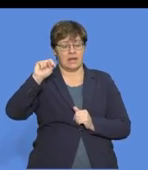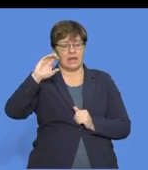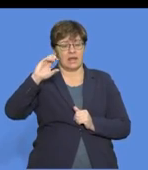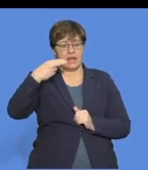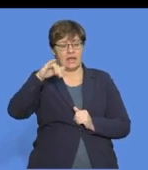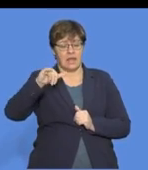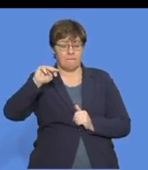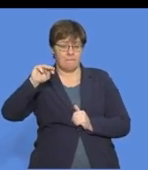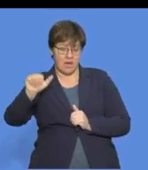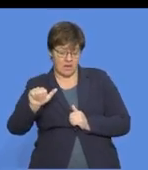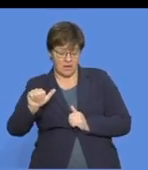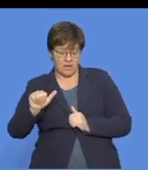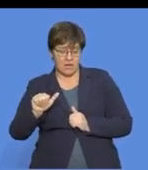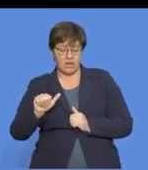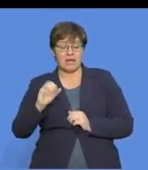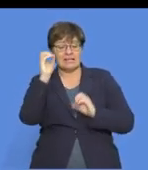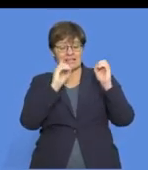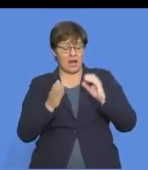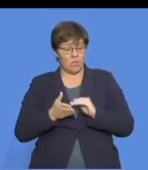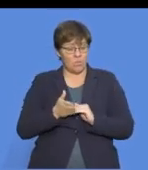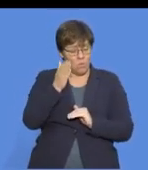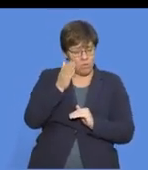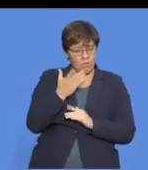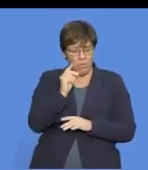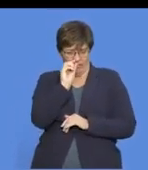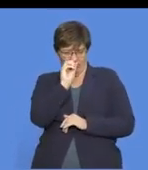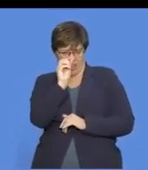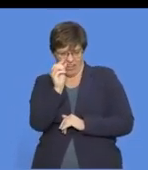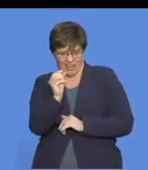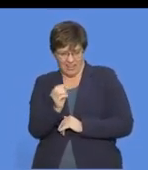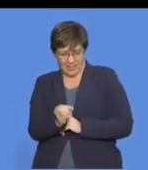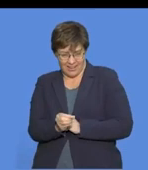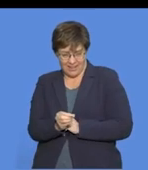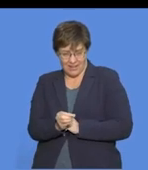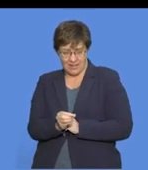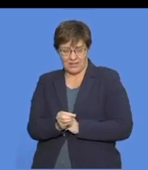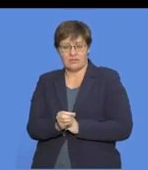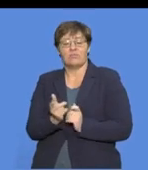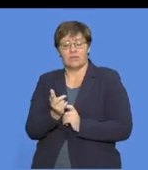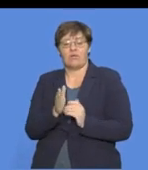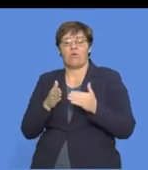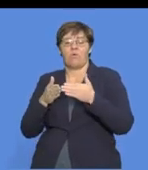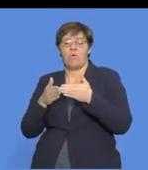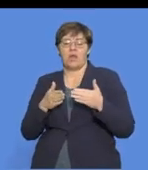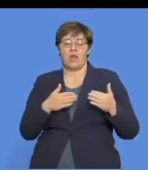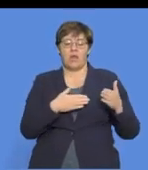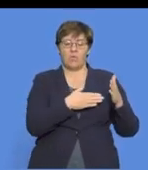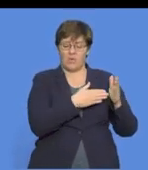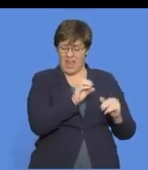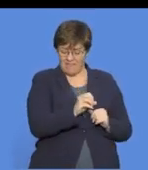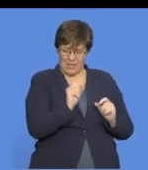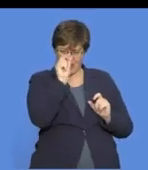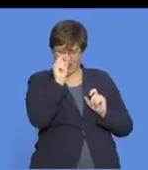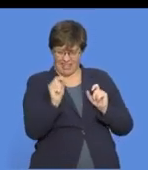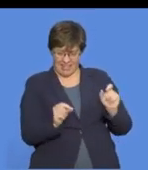walls are thickened in the corners. If we have a look there, we can see the